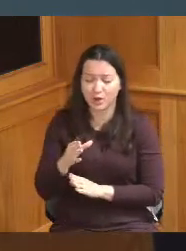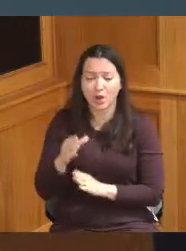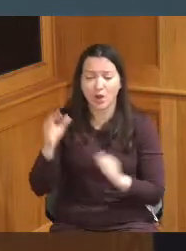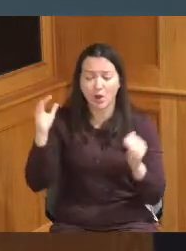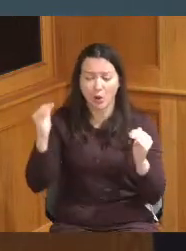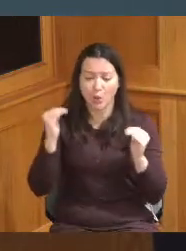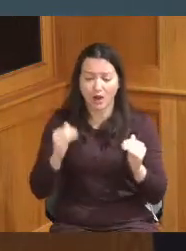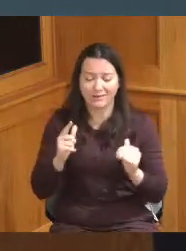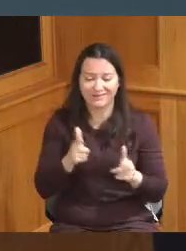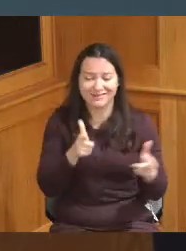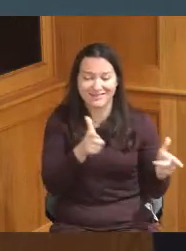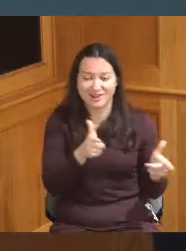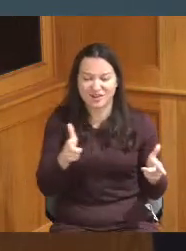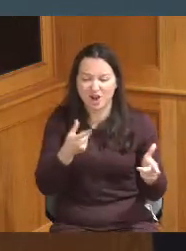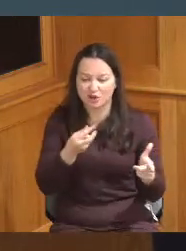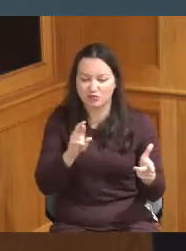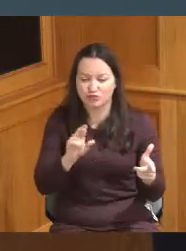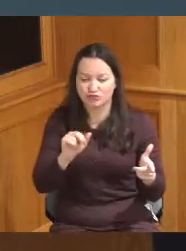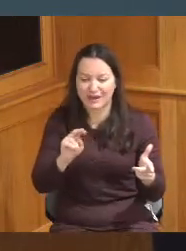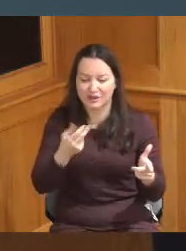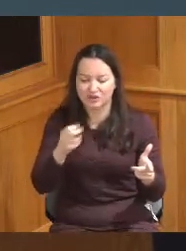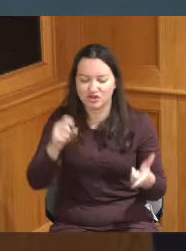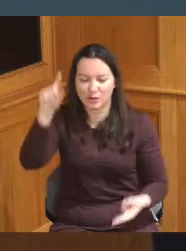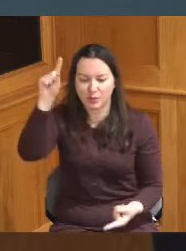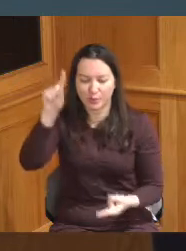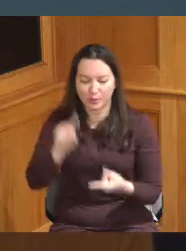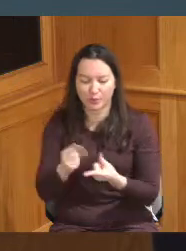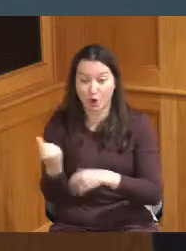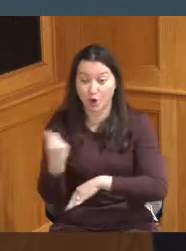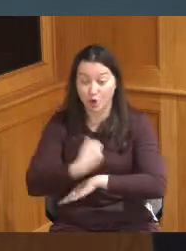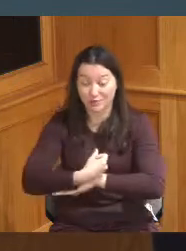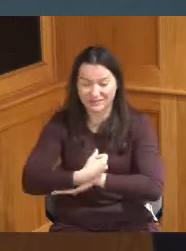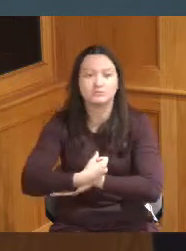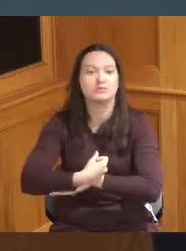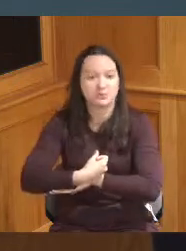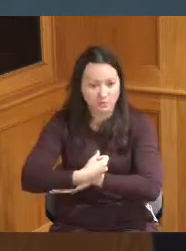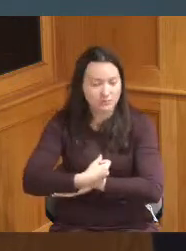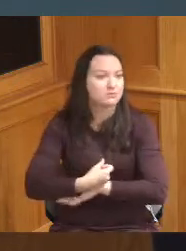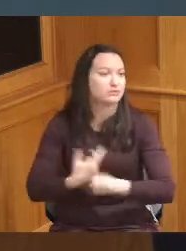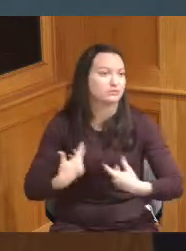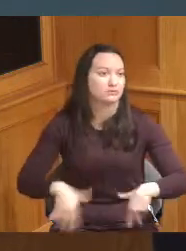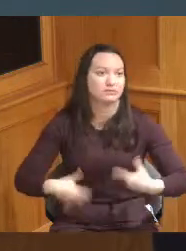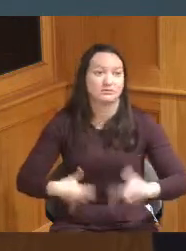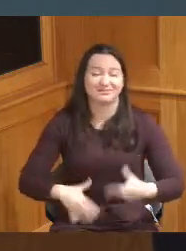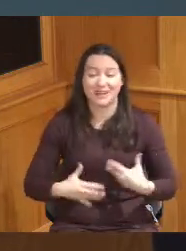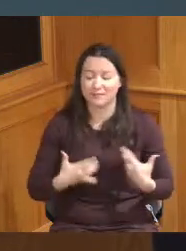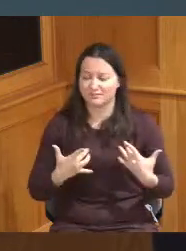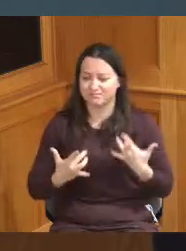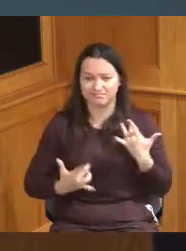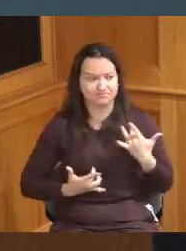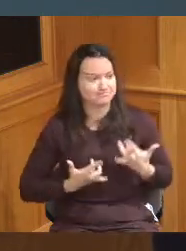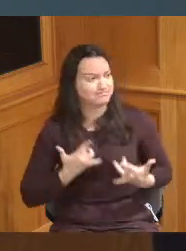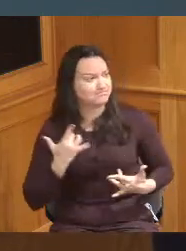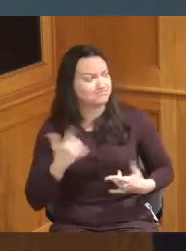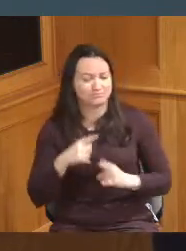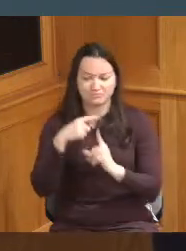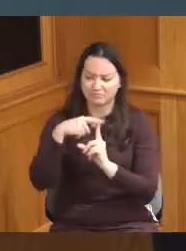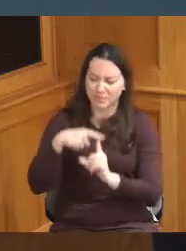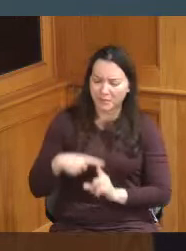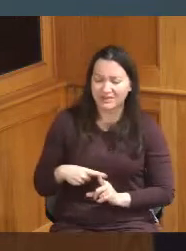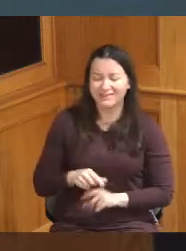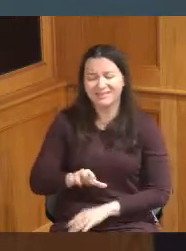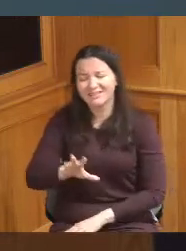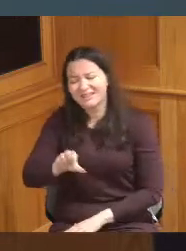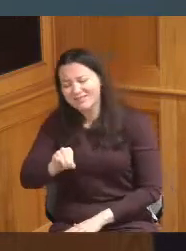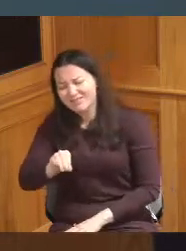on the gun range, I mean, that's historic. I mean, that's a whole nother meeting, but that is, I can't get over it, because we're talking about, you know,